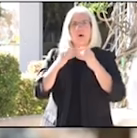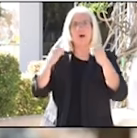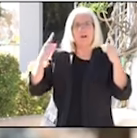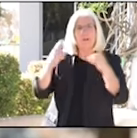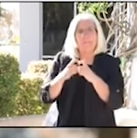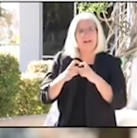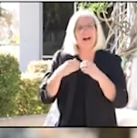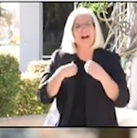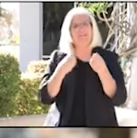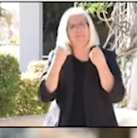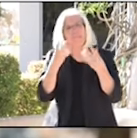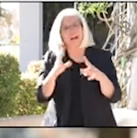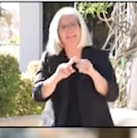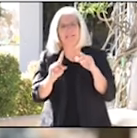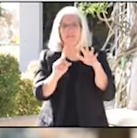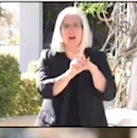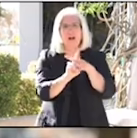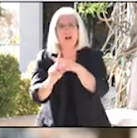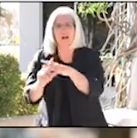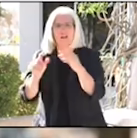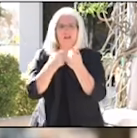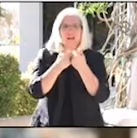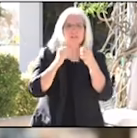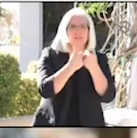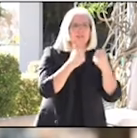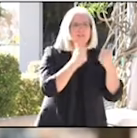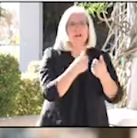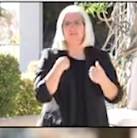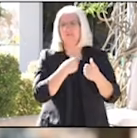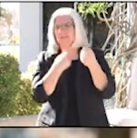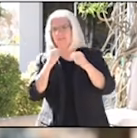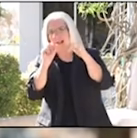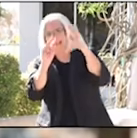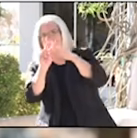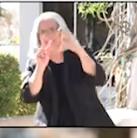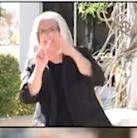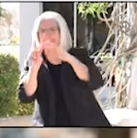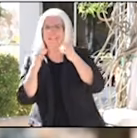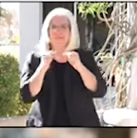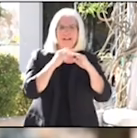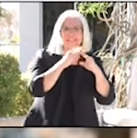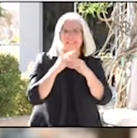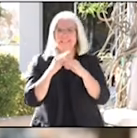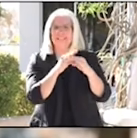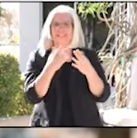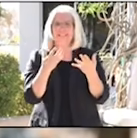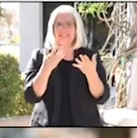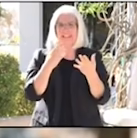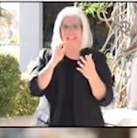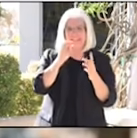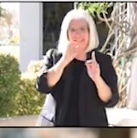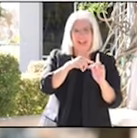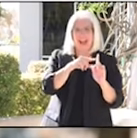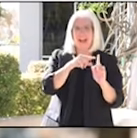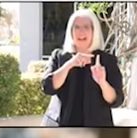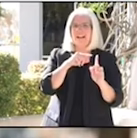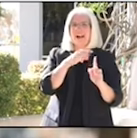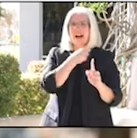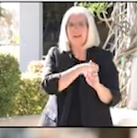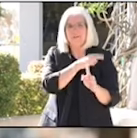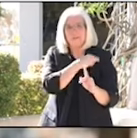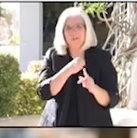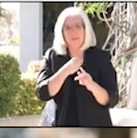These projections that we have, they don't account for the fact that our hospitals typically fill with patients this time of